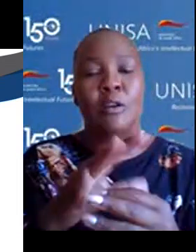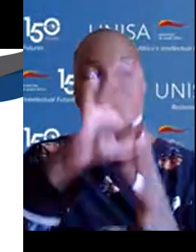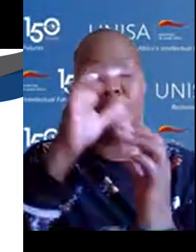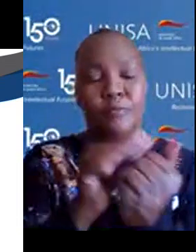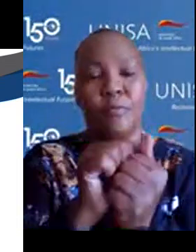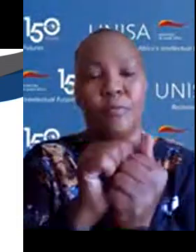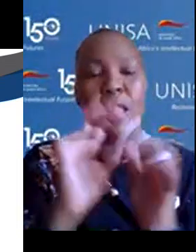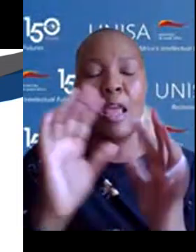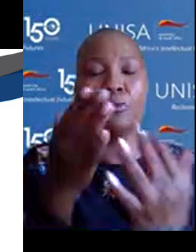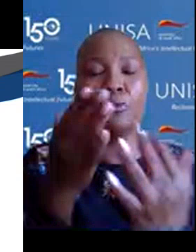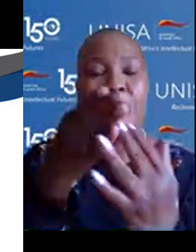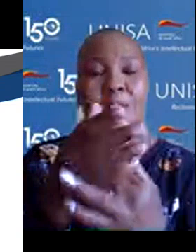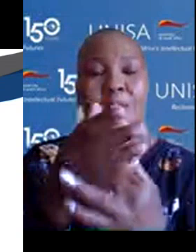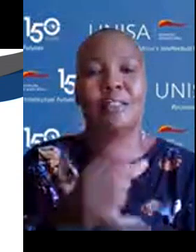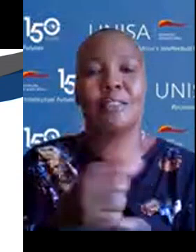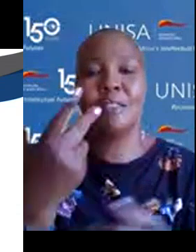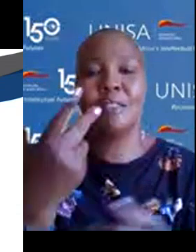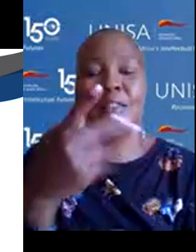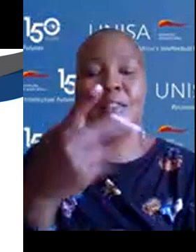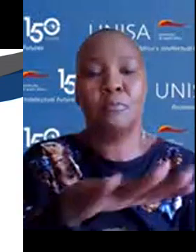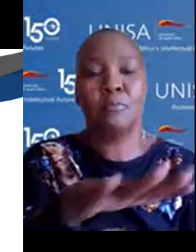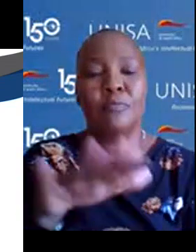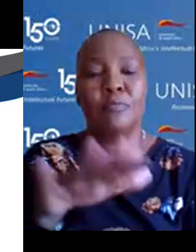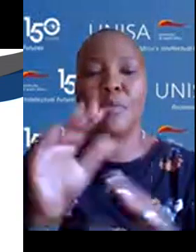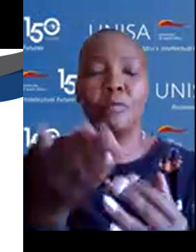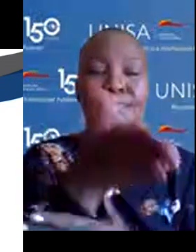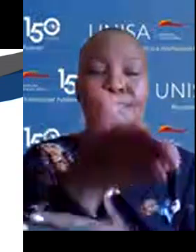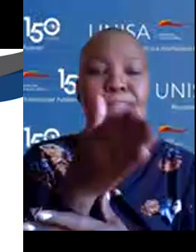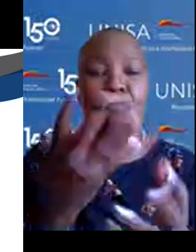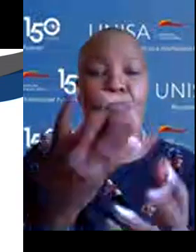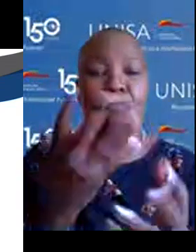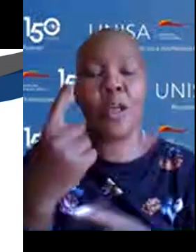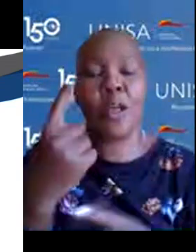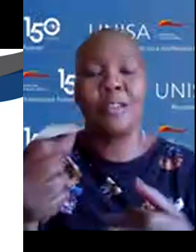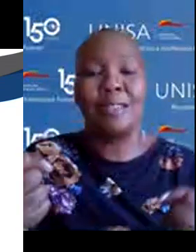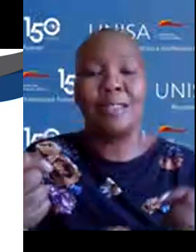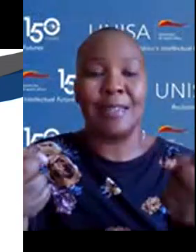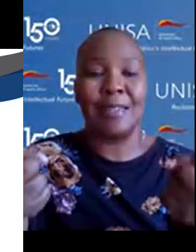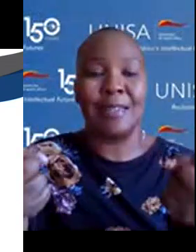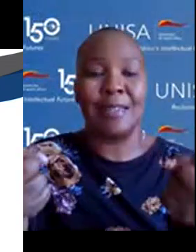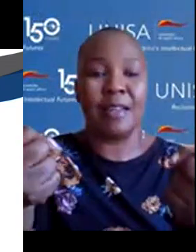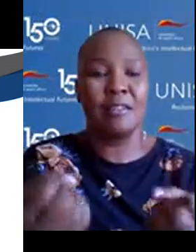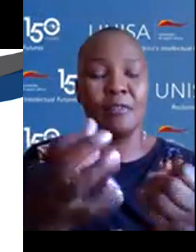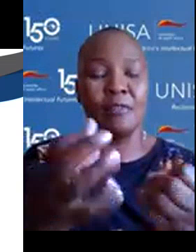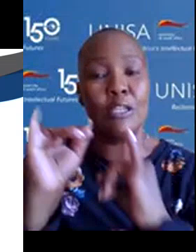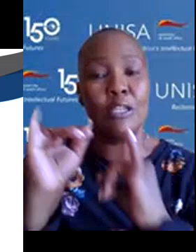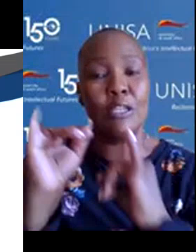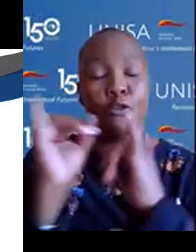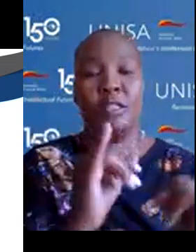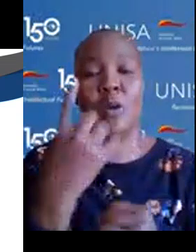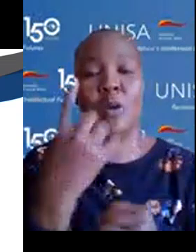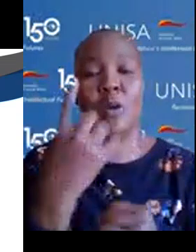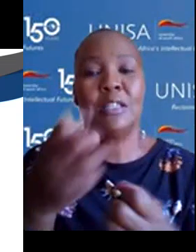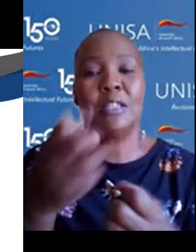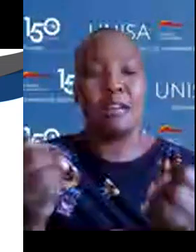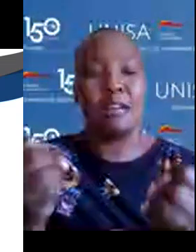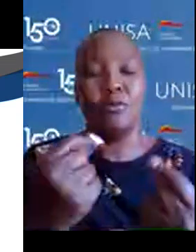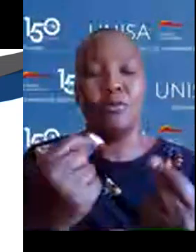portal, what is available. Then we're going to start off with OneDrive, give you an introduction to OneDrive, do activity on